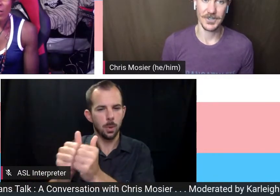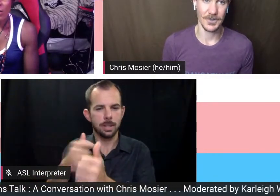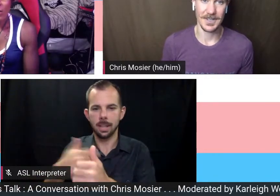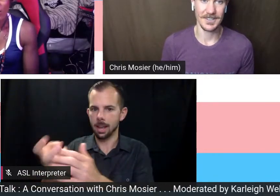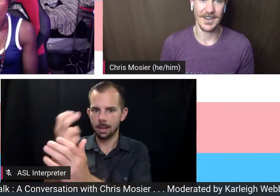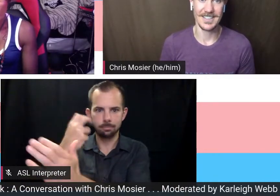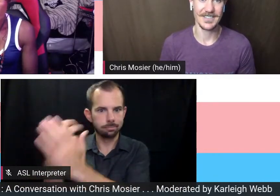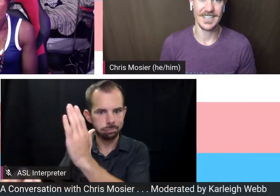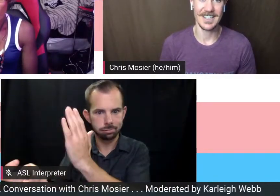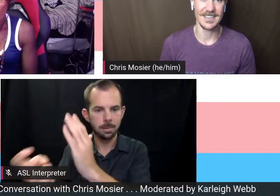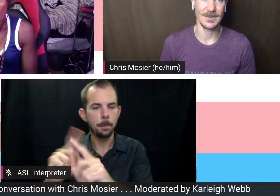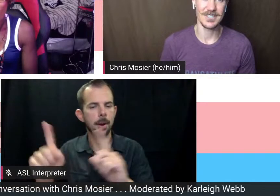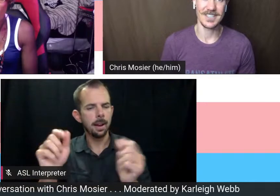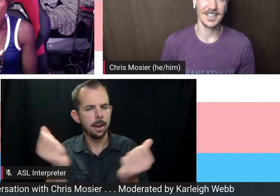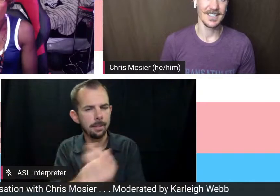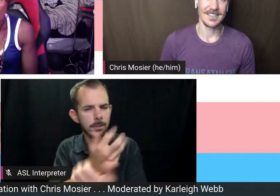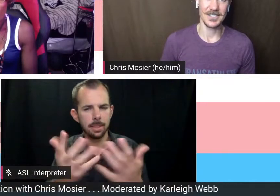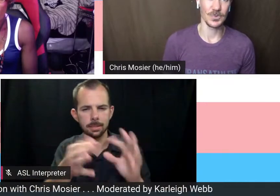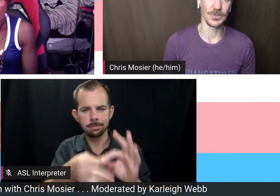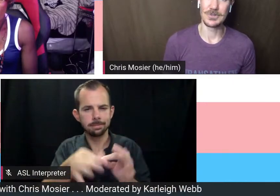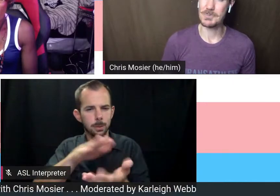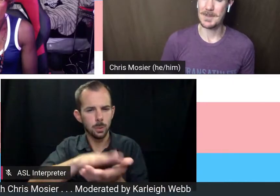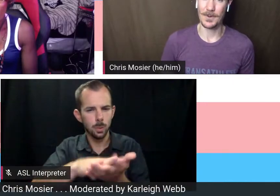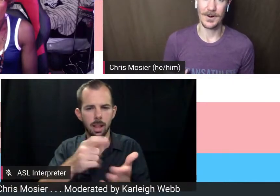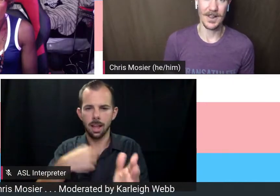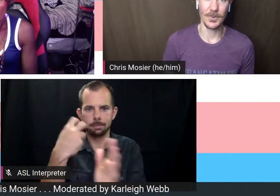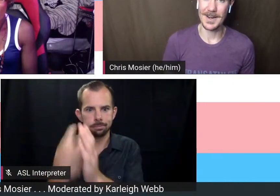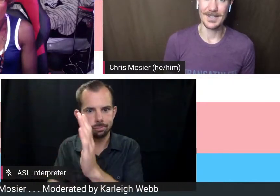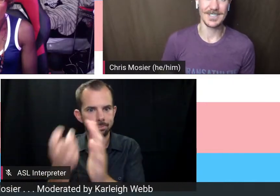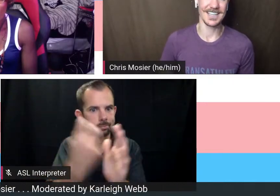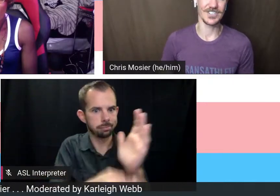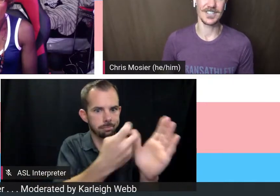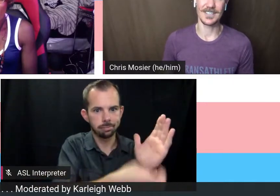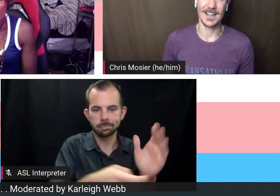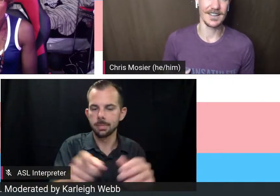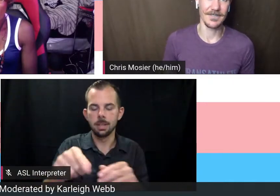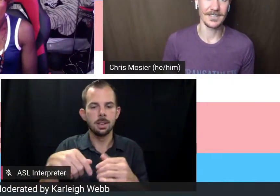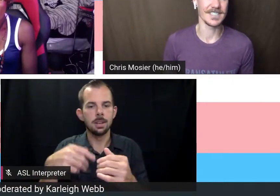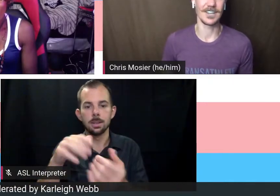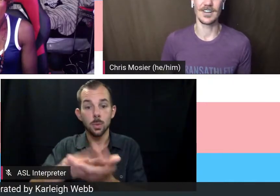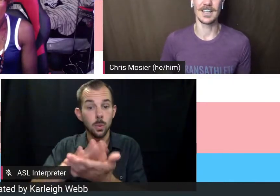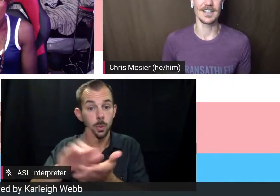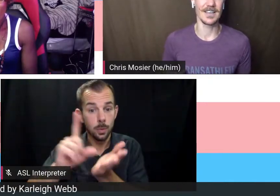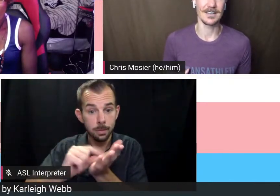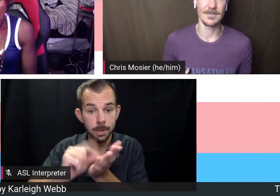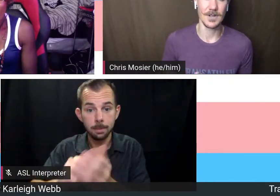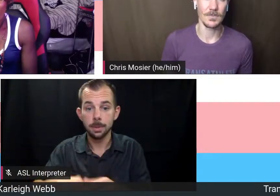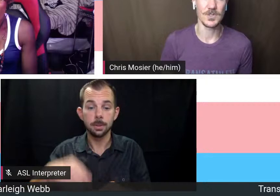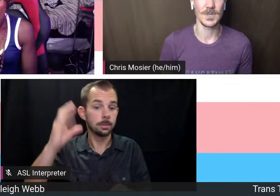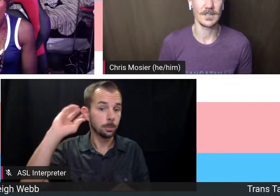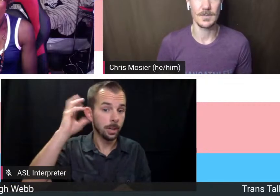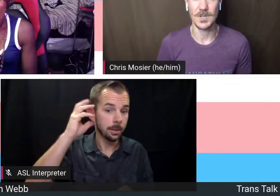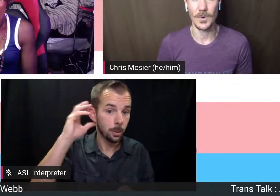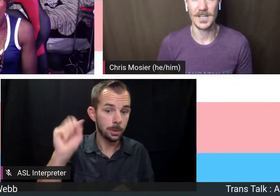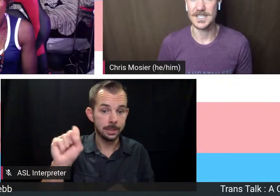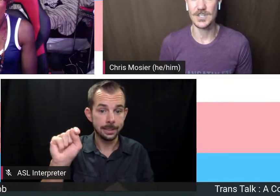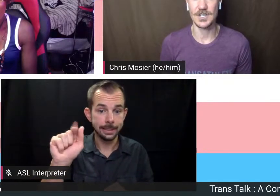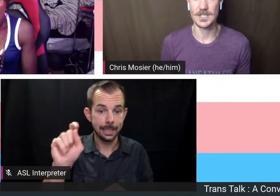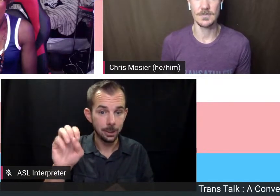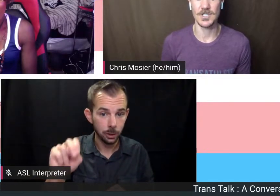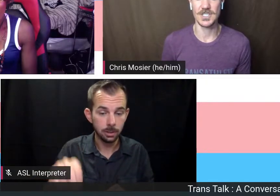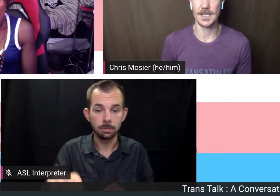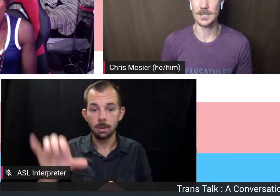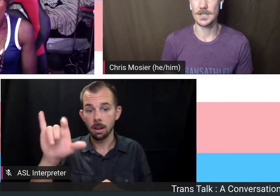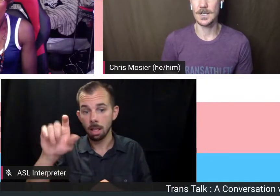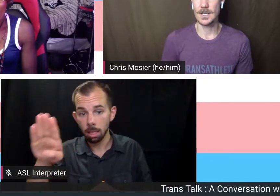every extracurricular activity. It was the school newspaper and the radio station and volunteering and doing clubs and